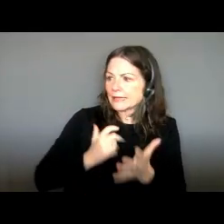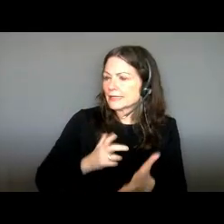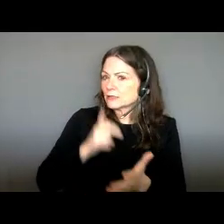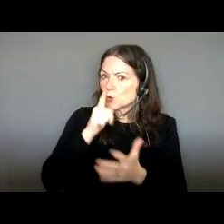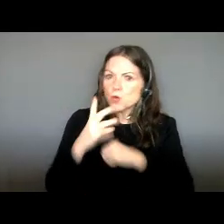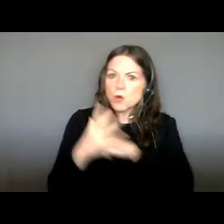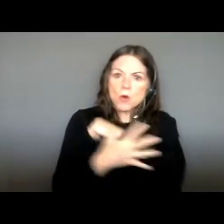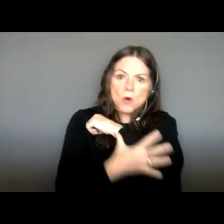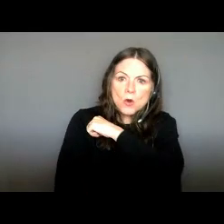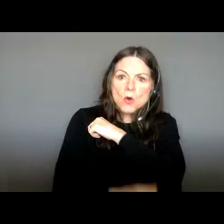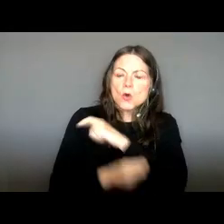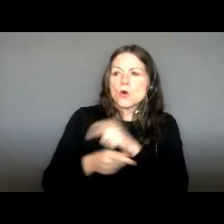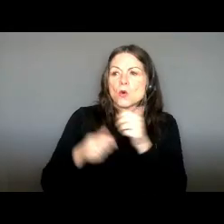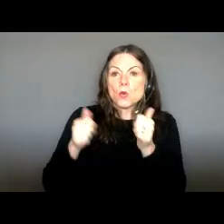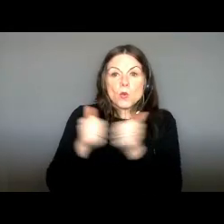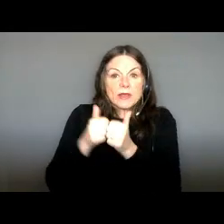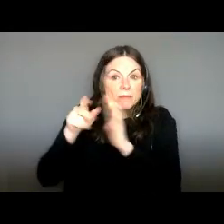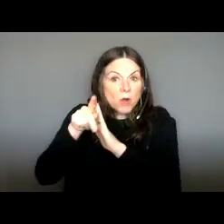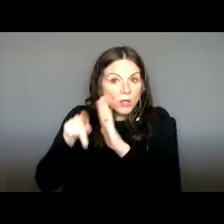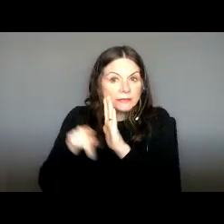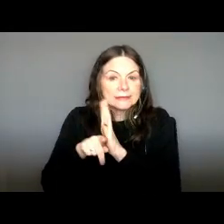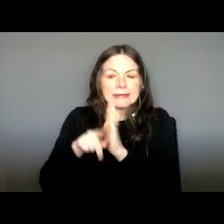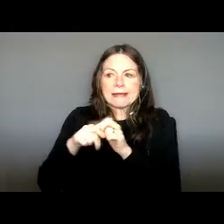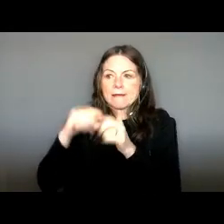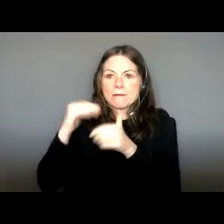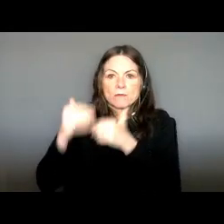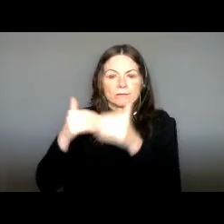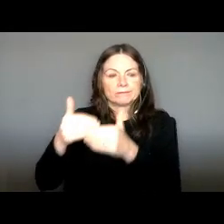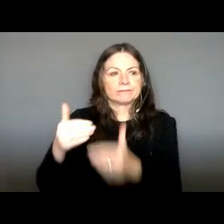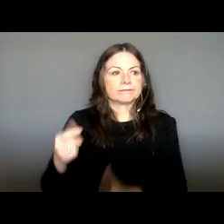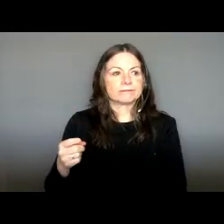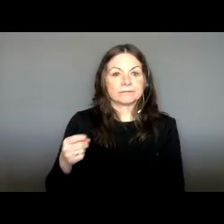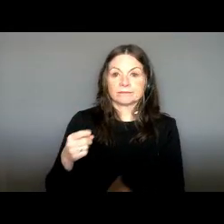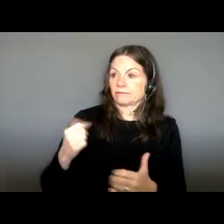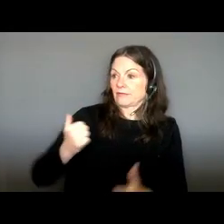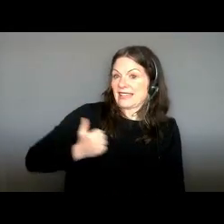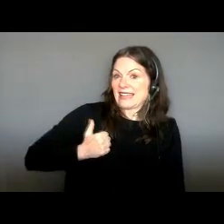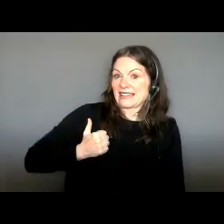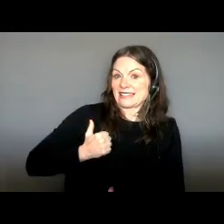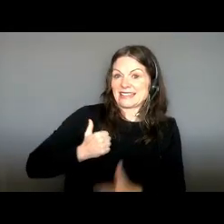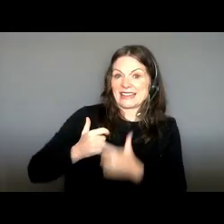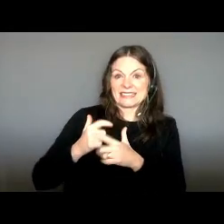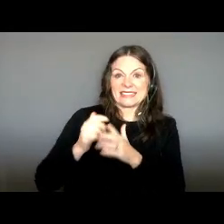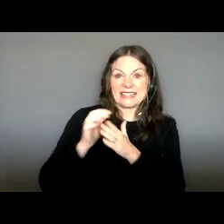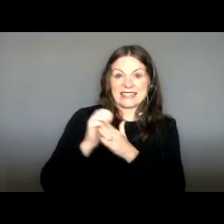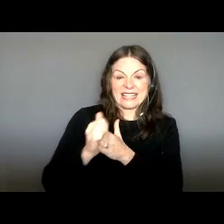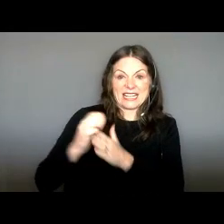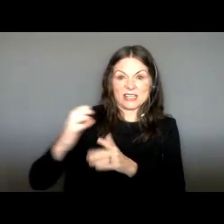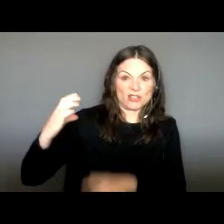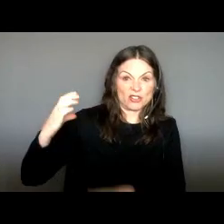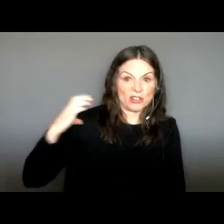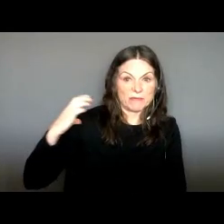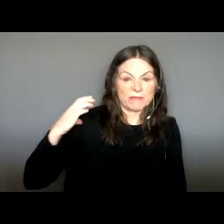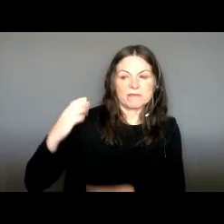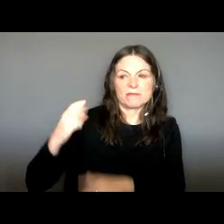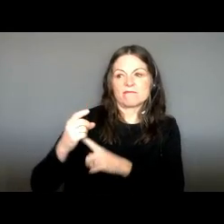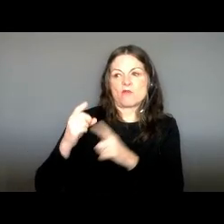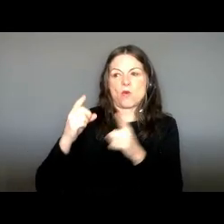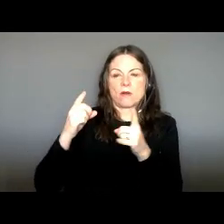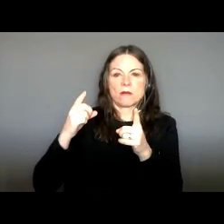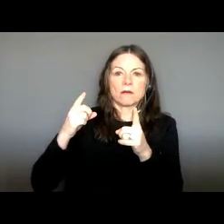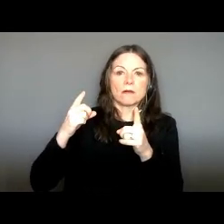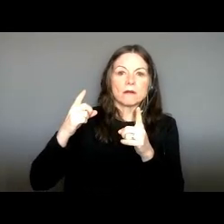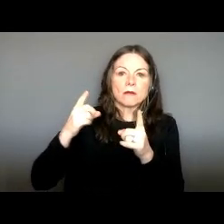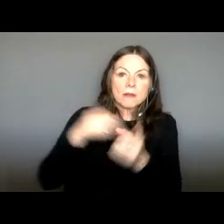and policy innovation. As Canada's leading national champion of financial empowerment, we work with